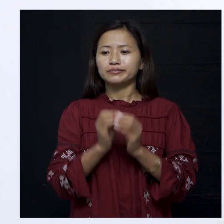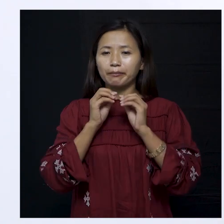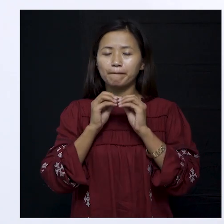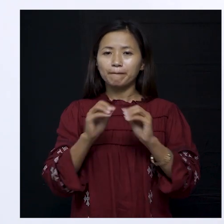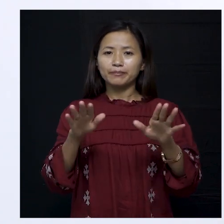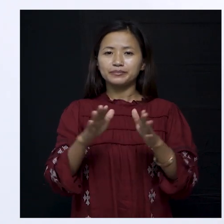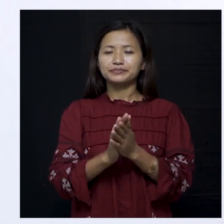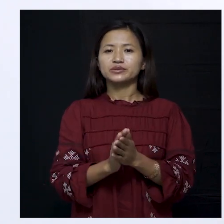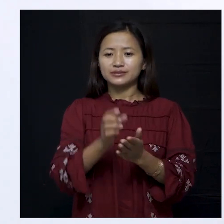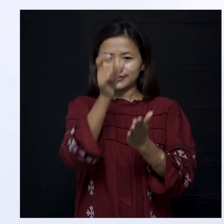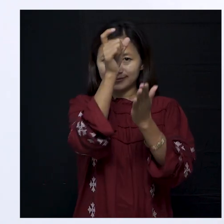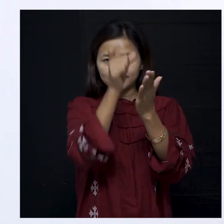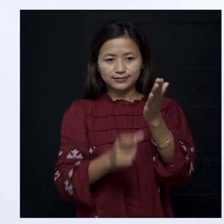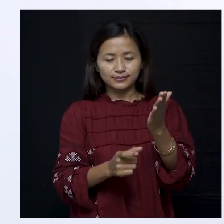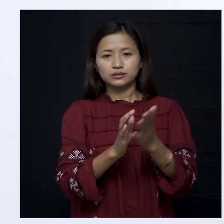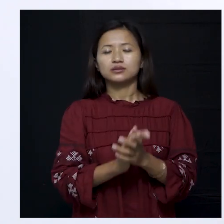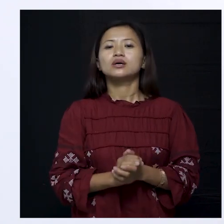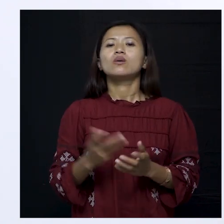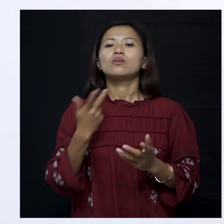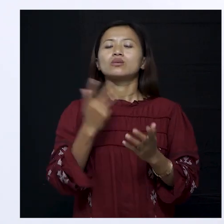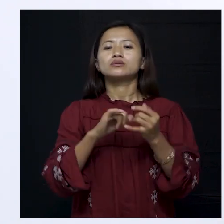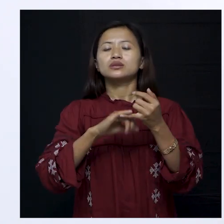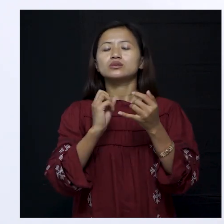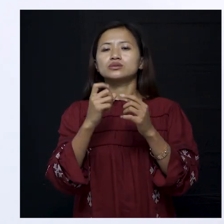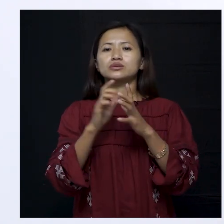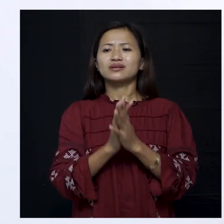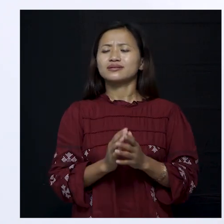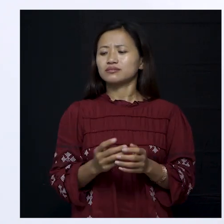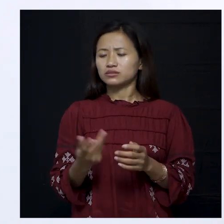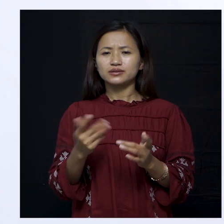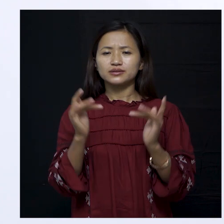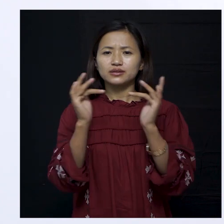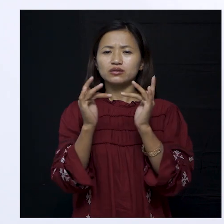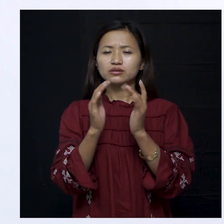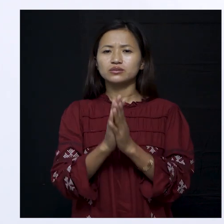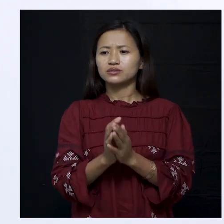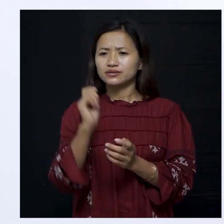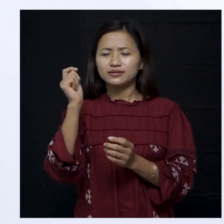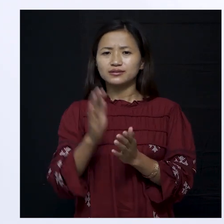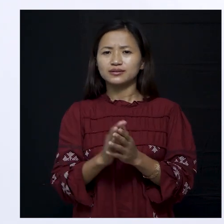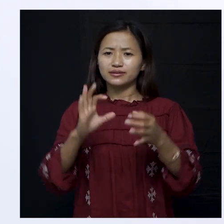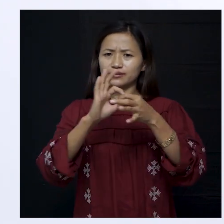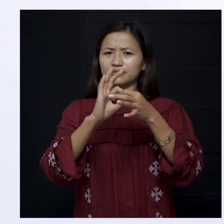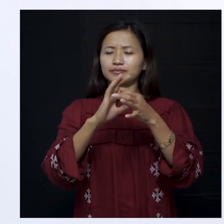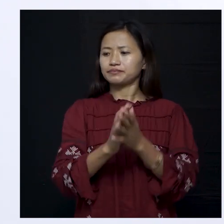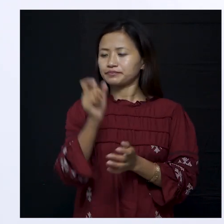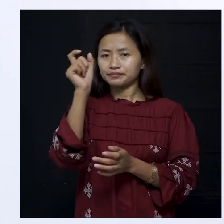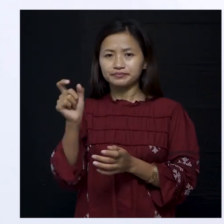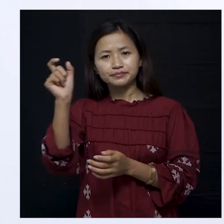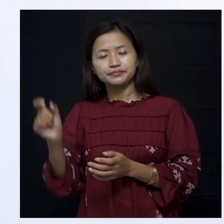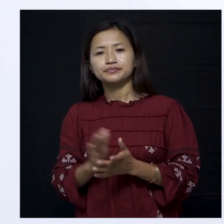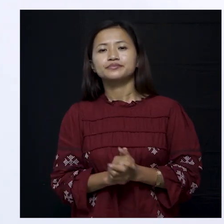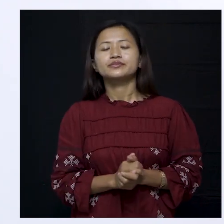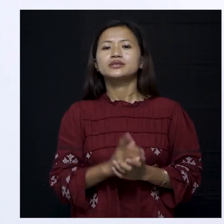of what social media is, okay? You can say it is a networking site that connects people. Those are the things that you need to write in